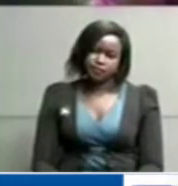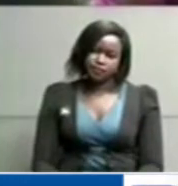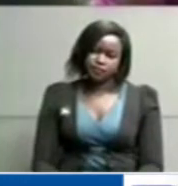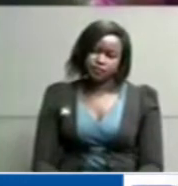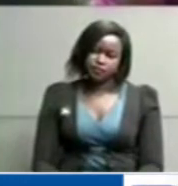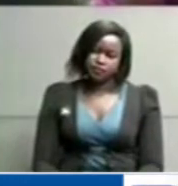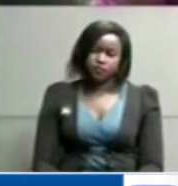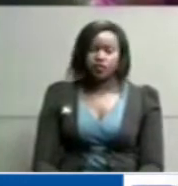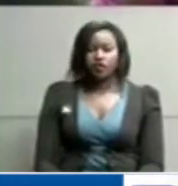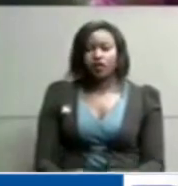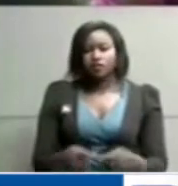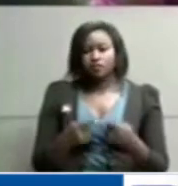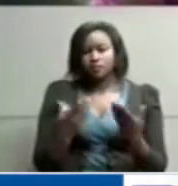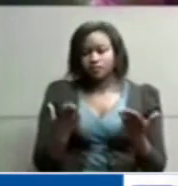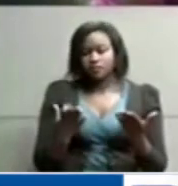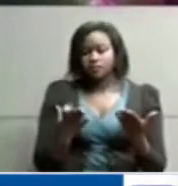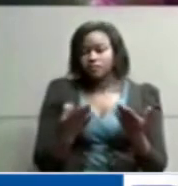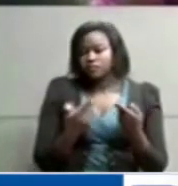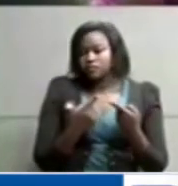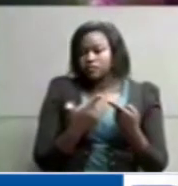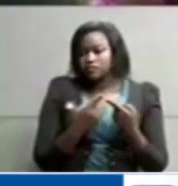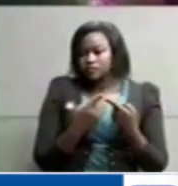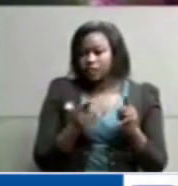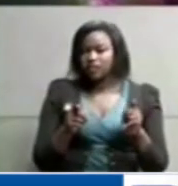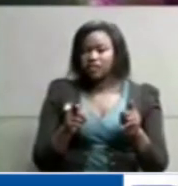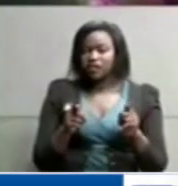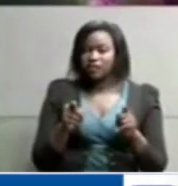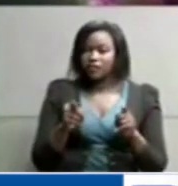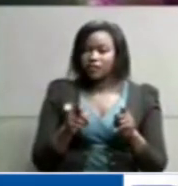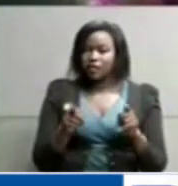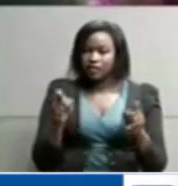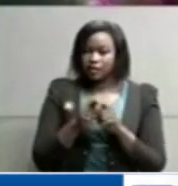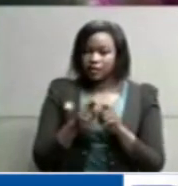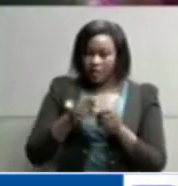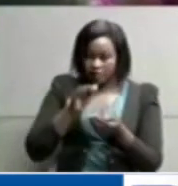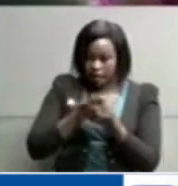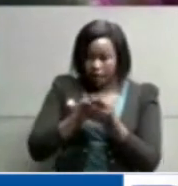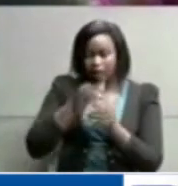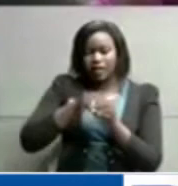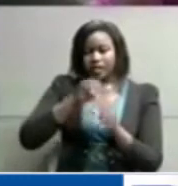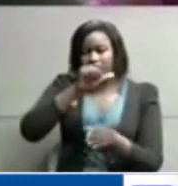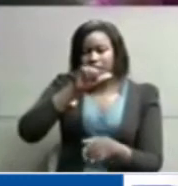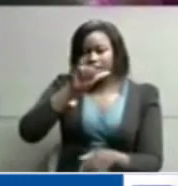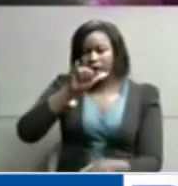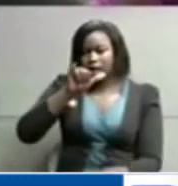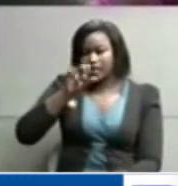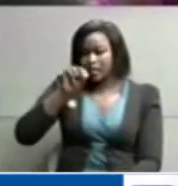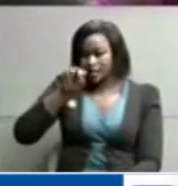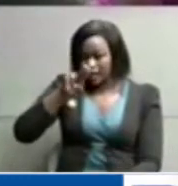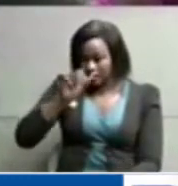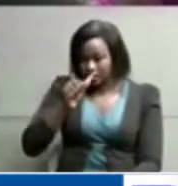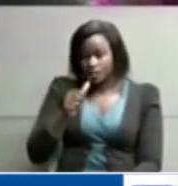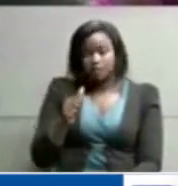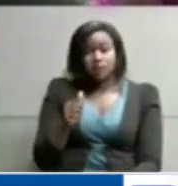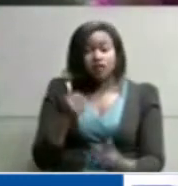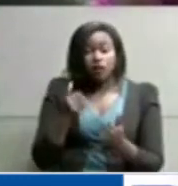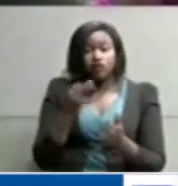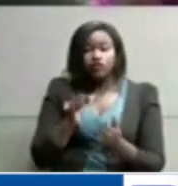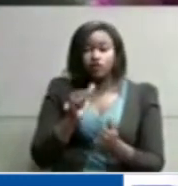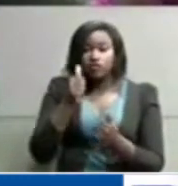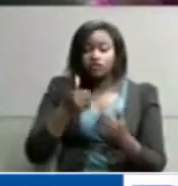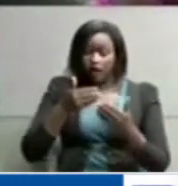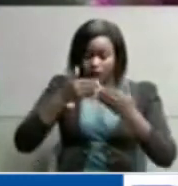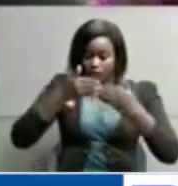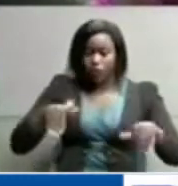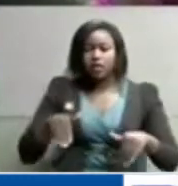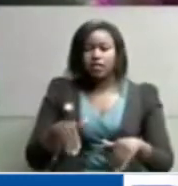virus. It goes for the sinus mucus membrane. That's why if you avoid touching here, then